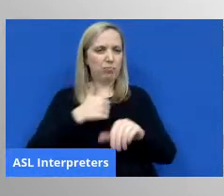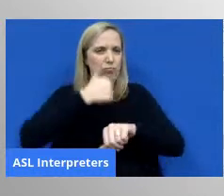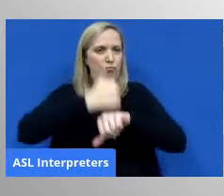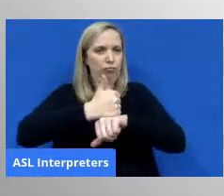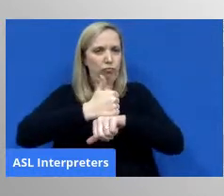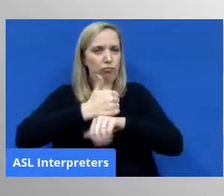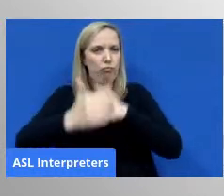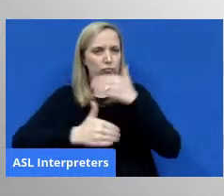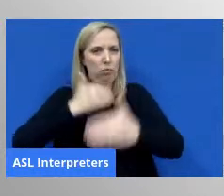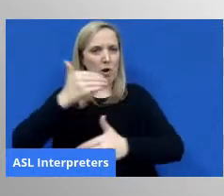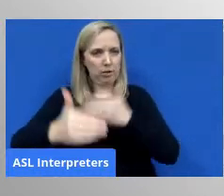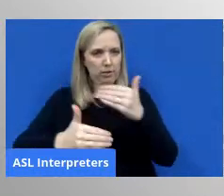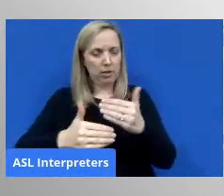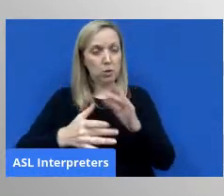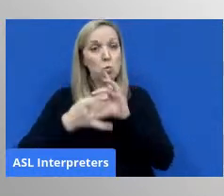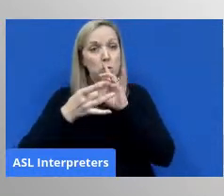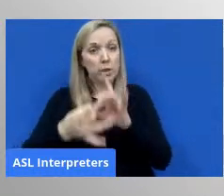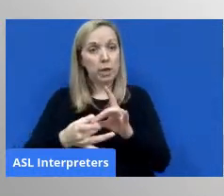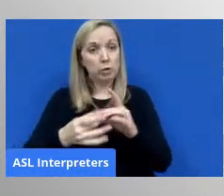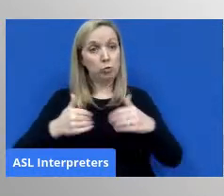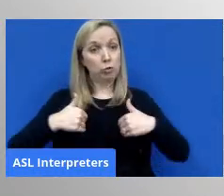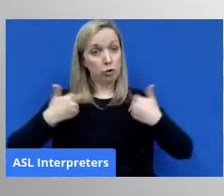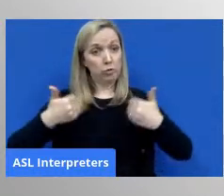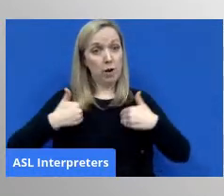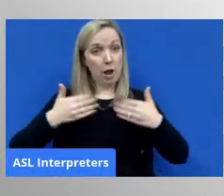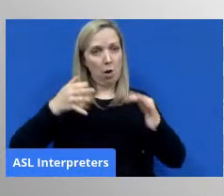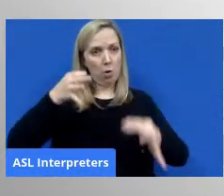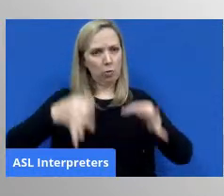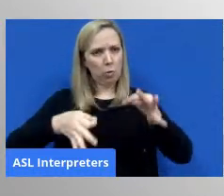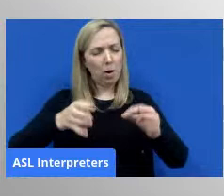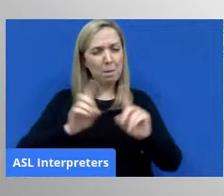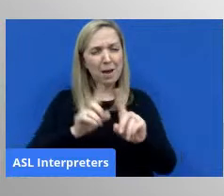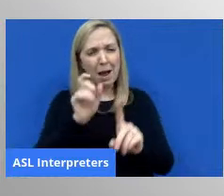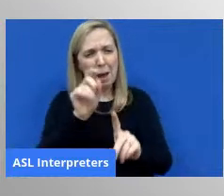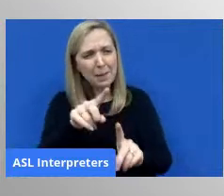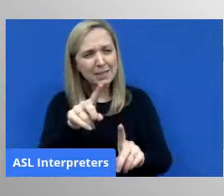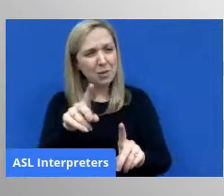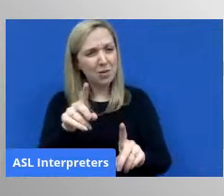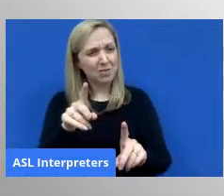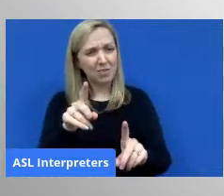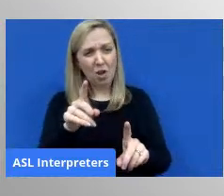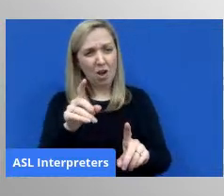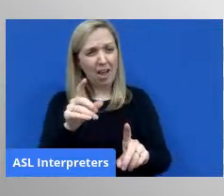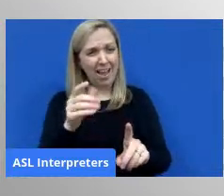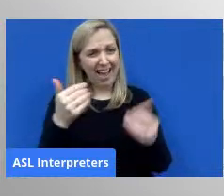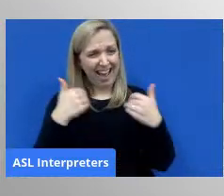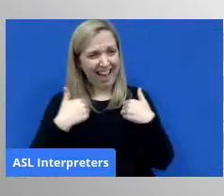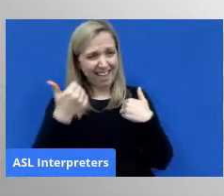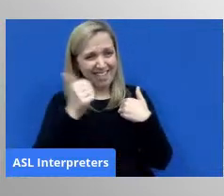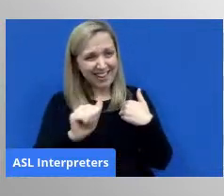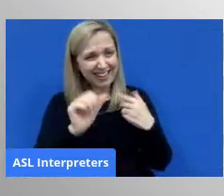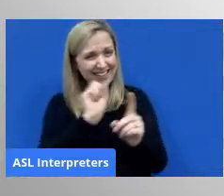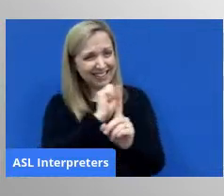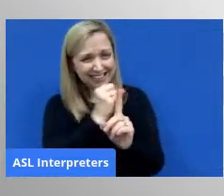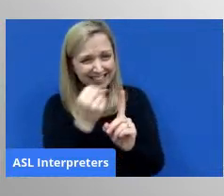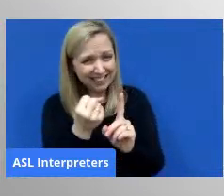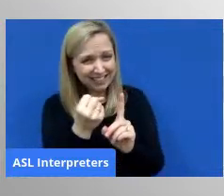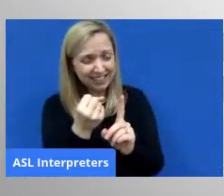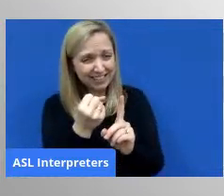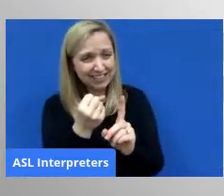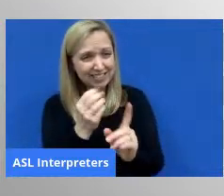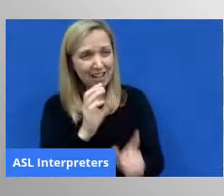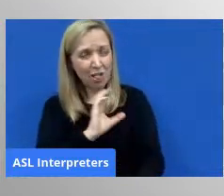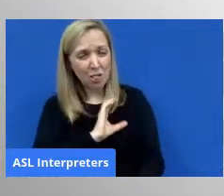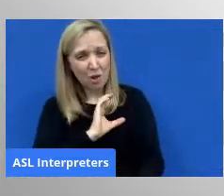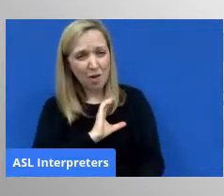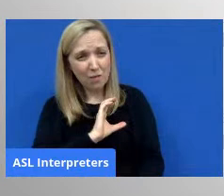But I mean, are there instances where law enforcement would have to be, even if who